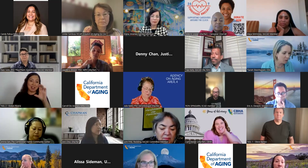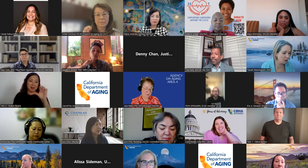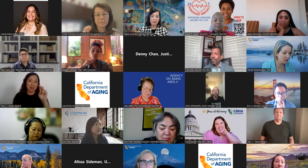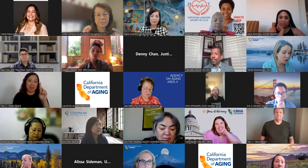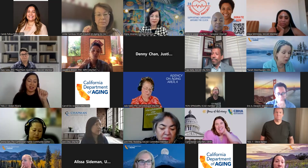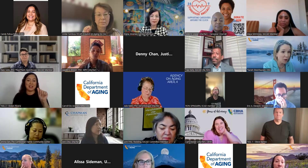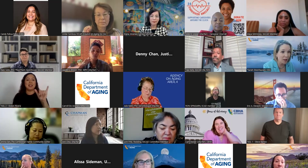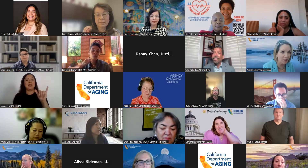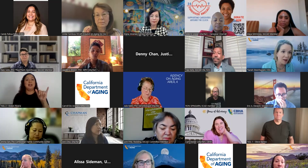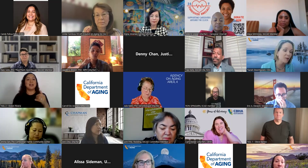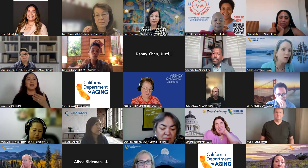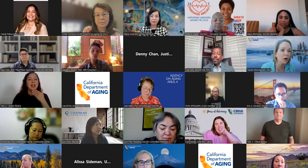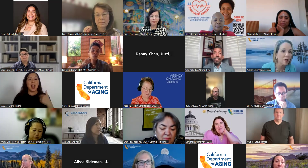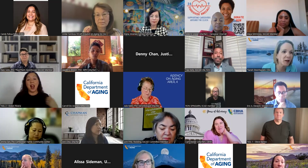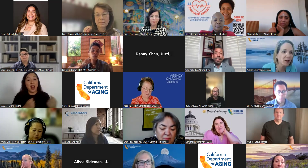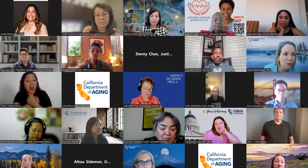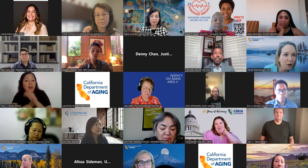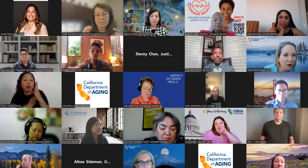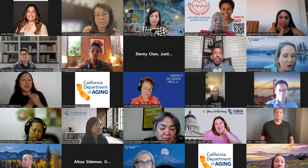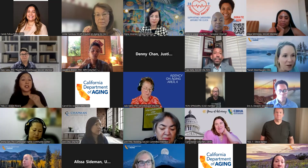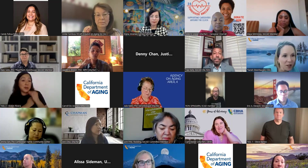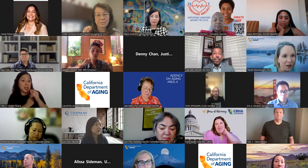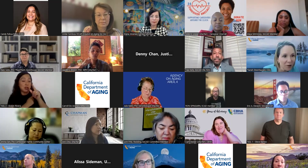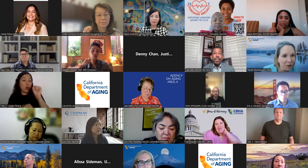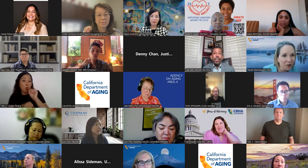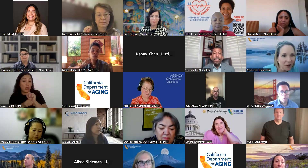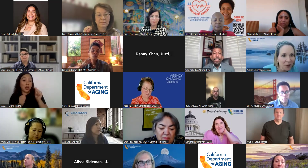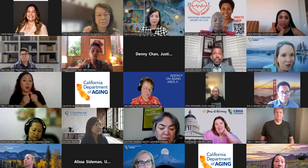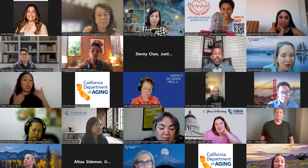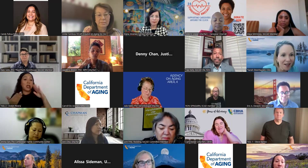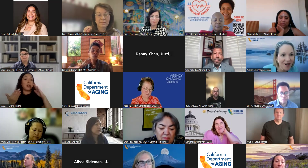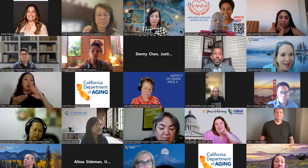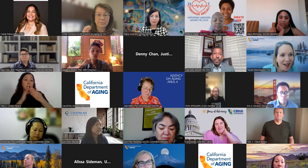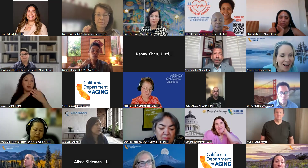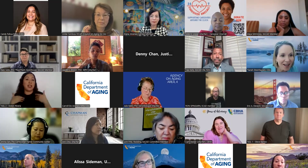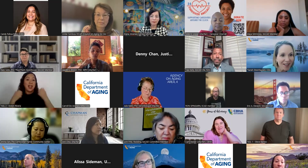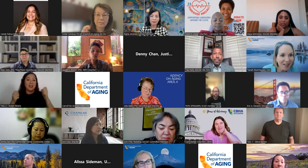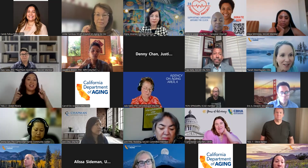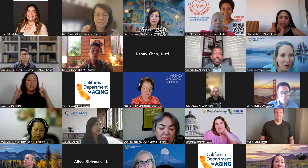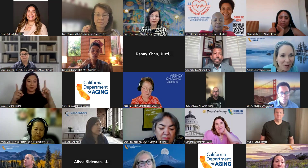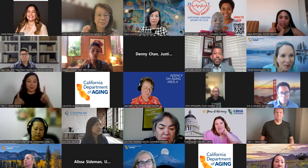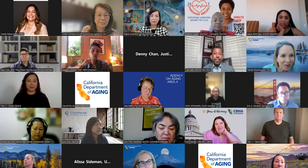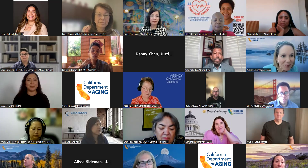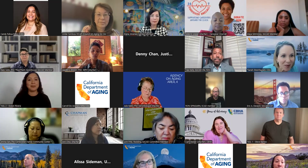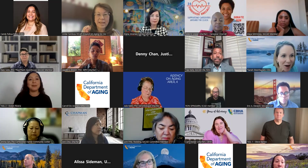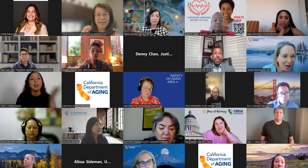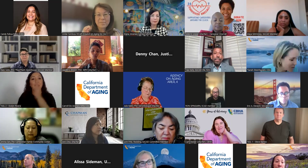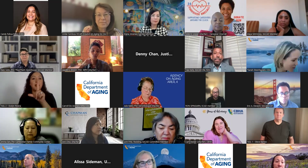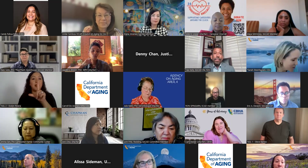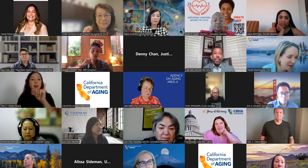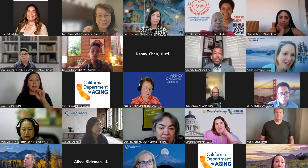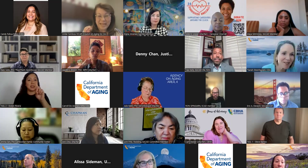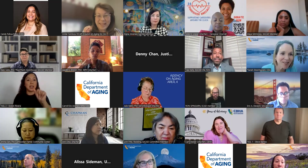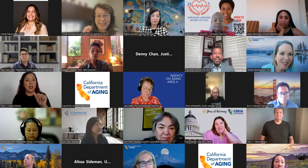the experience that you bring and working as a community health educator. So thank you for being here. And Linda, welcome, our